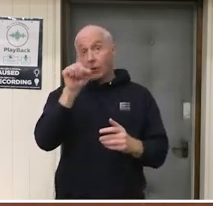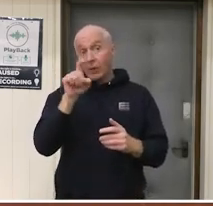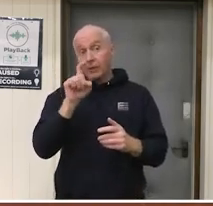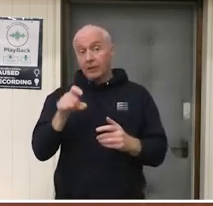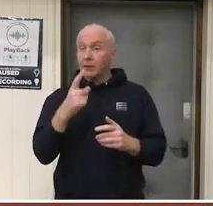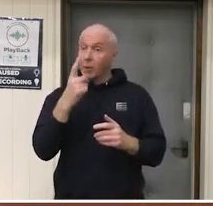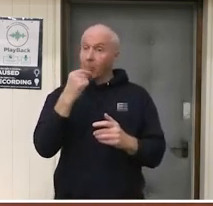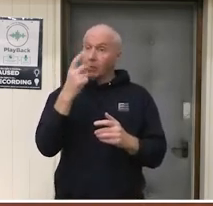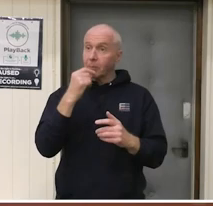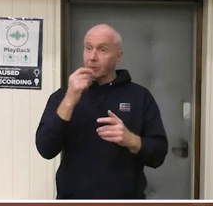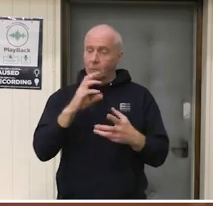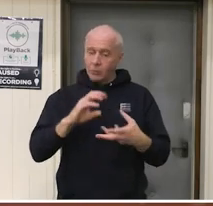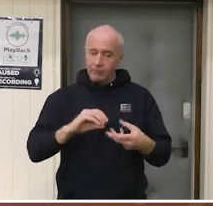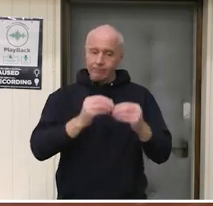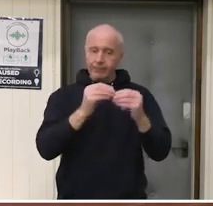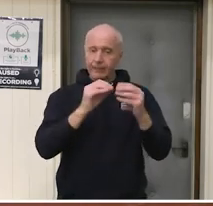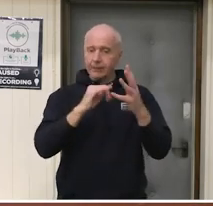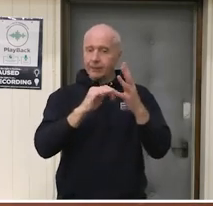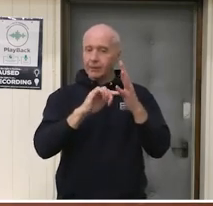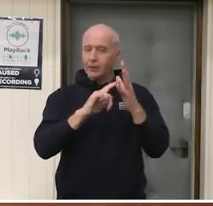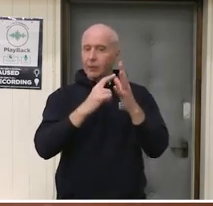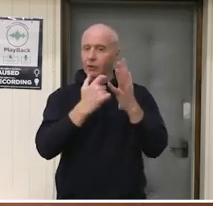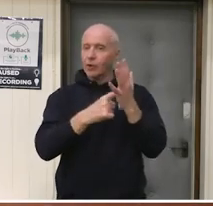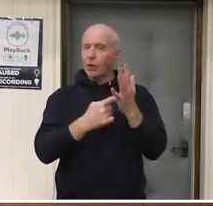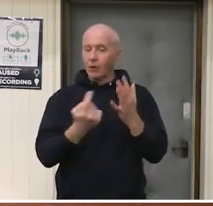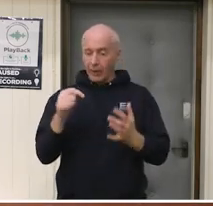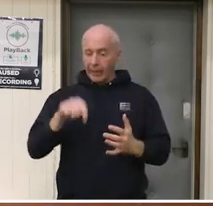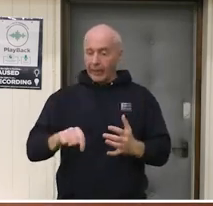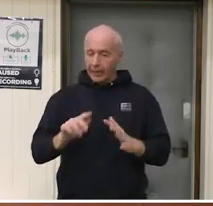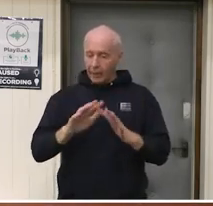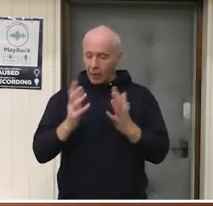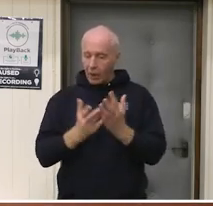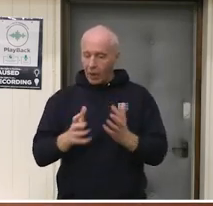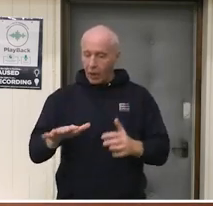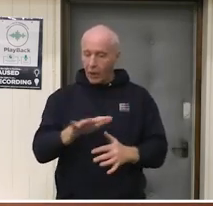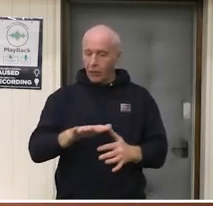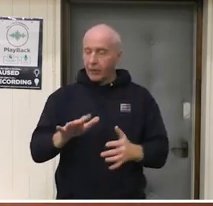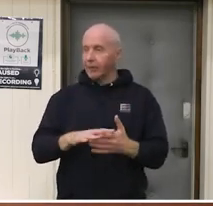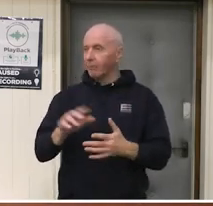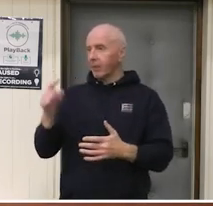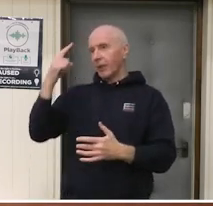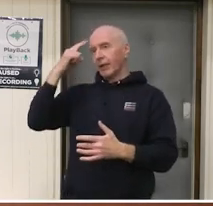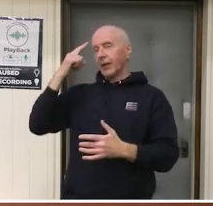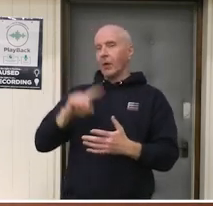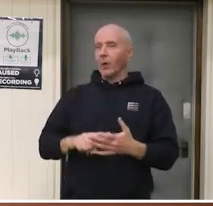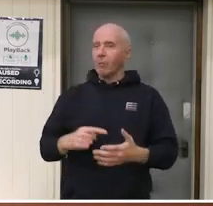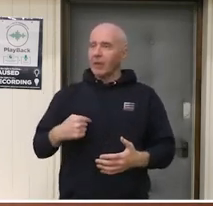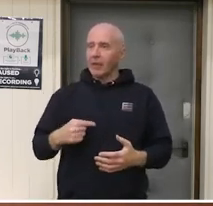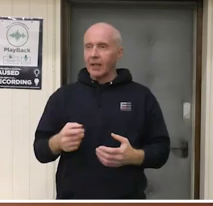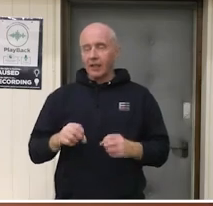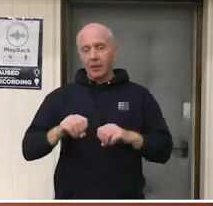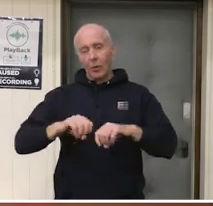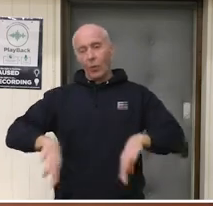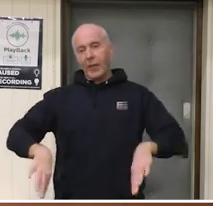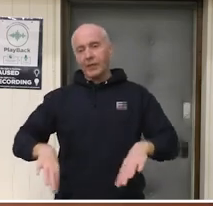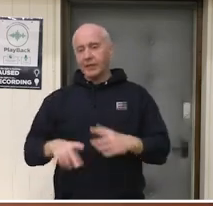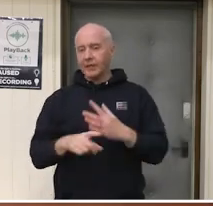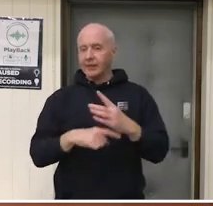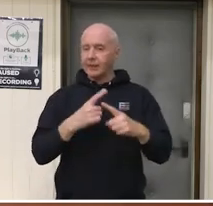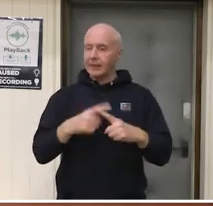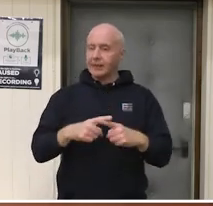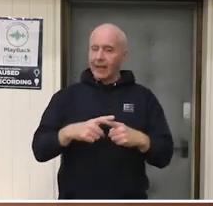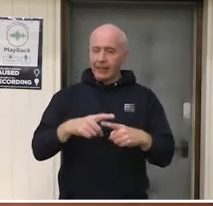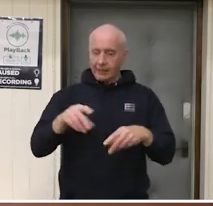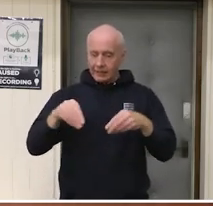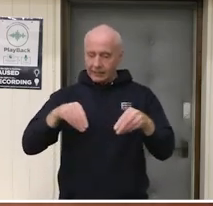right? That might sound like I'm just playing around wasting taxpayers' money. And that might still be true, but hopefully what